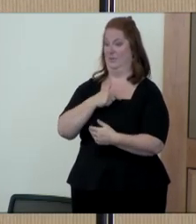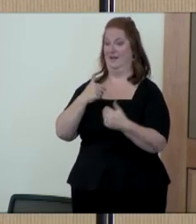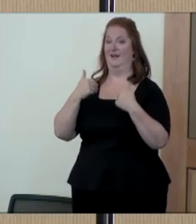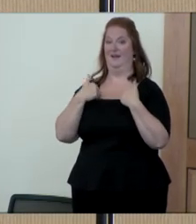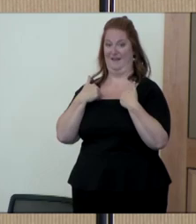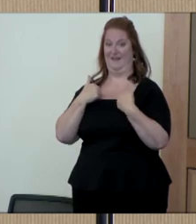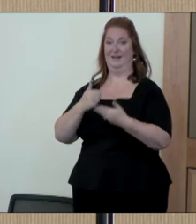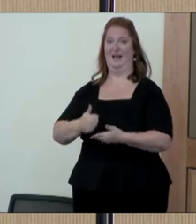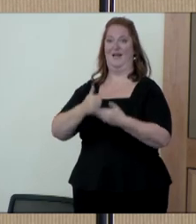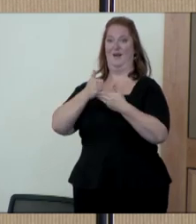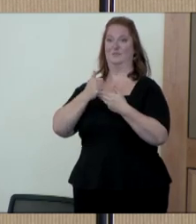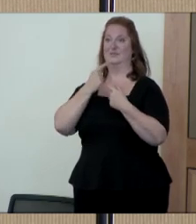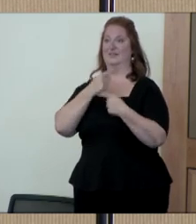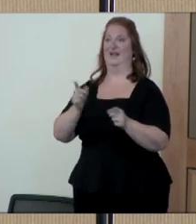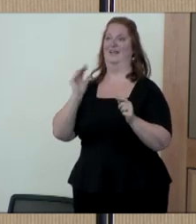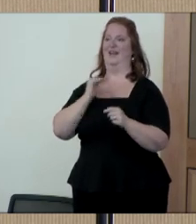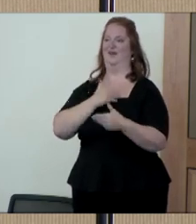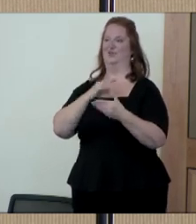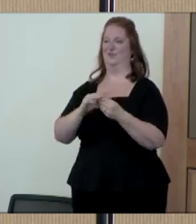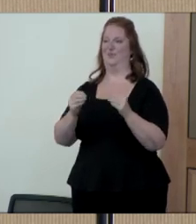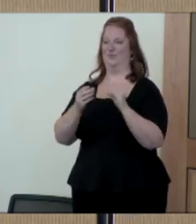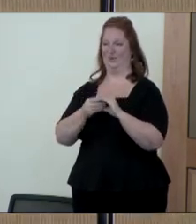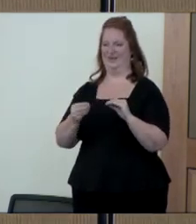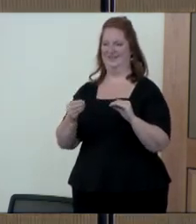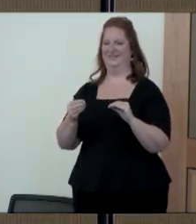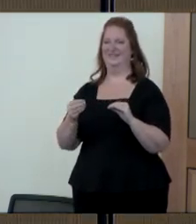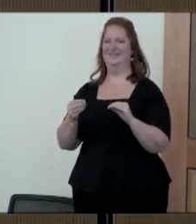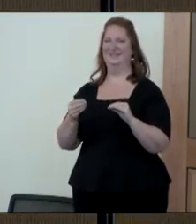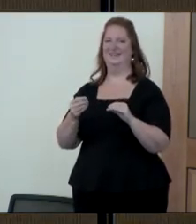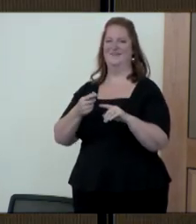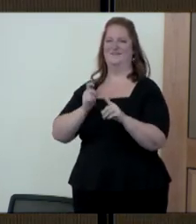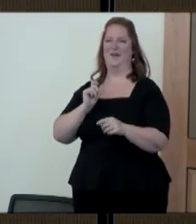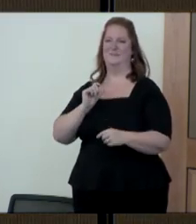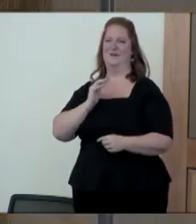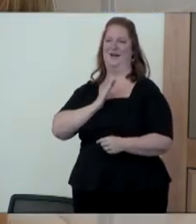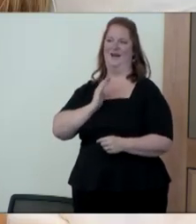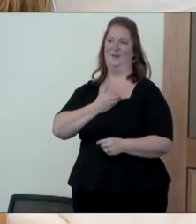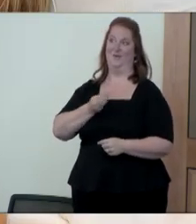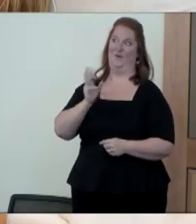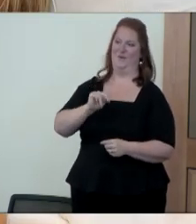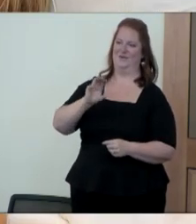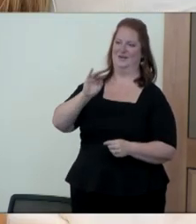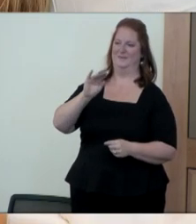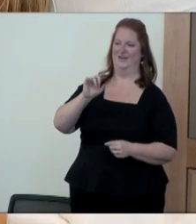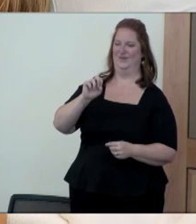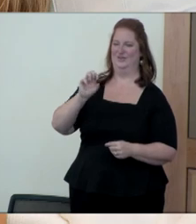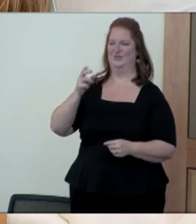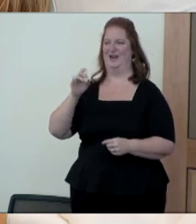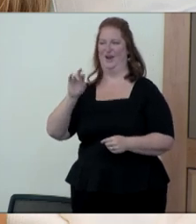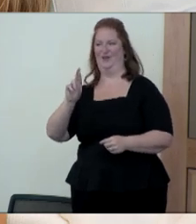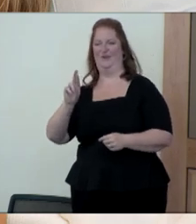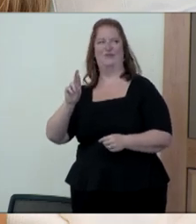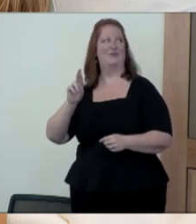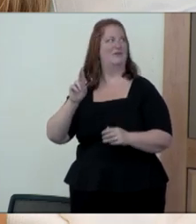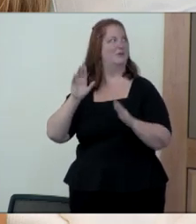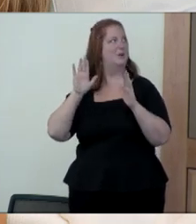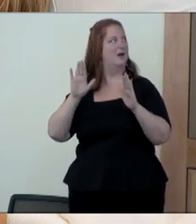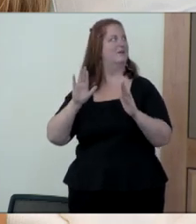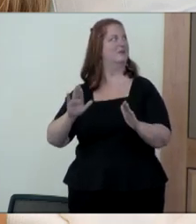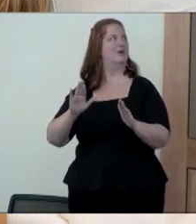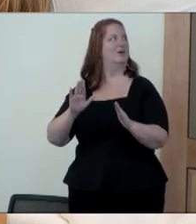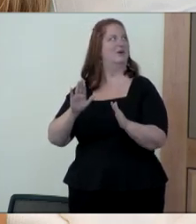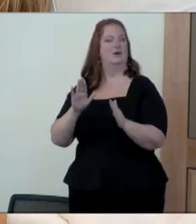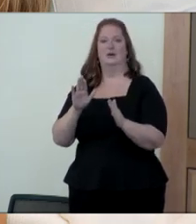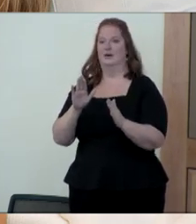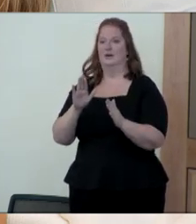help in telling our own story by our own Camille Schreier, who's an extraordinary pharmacy student,